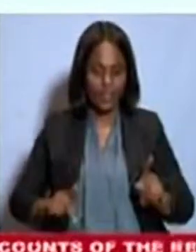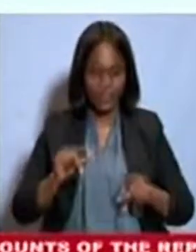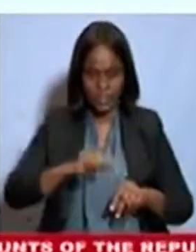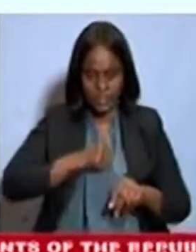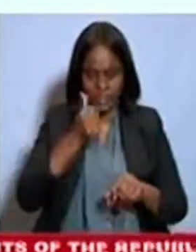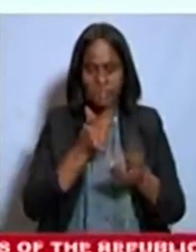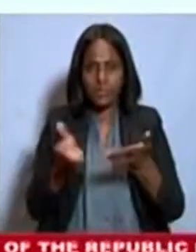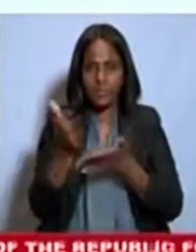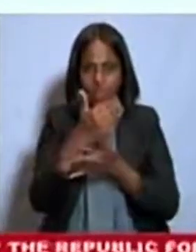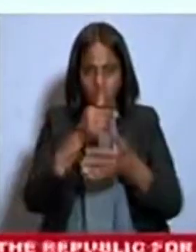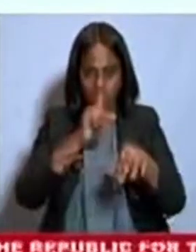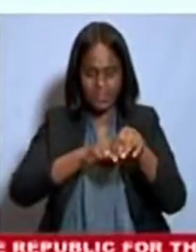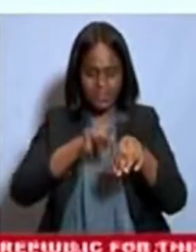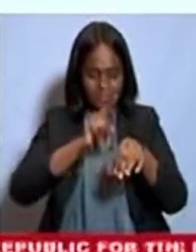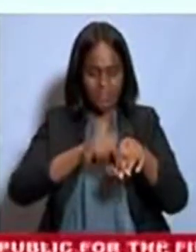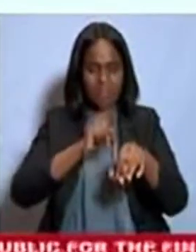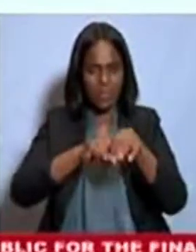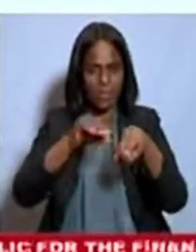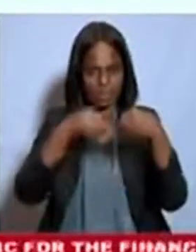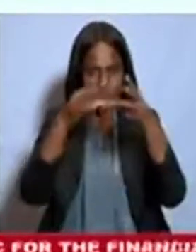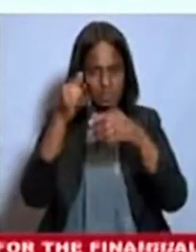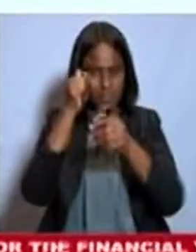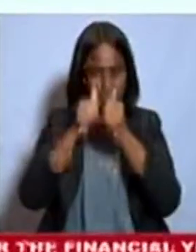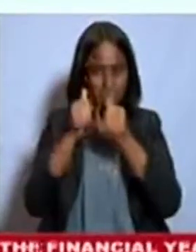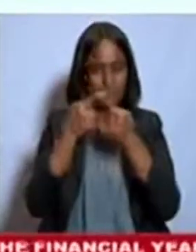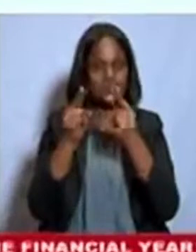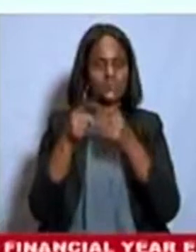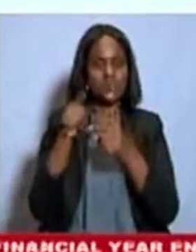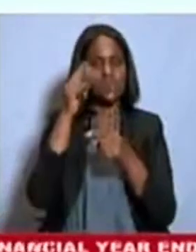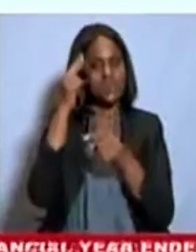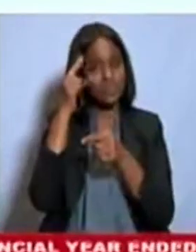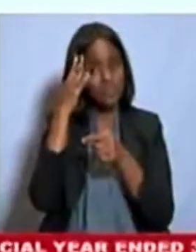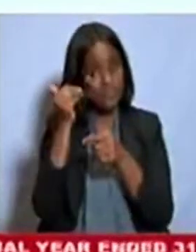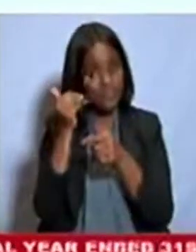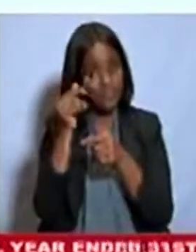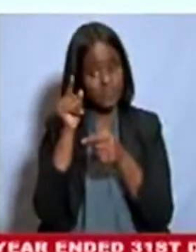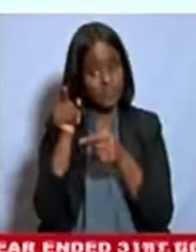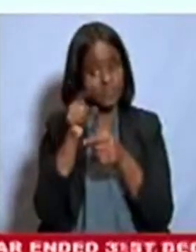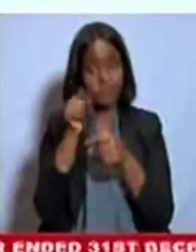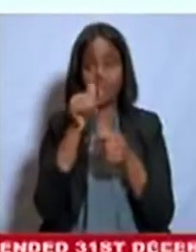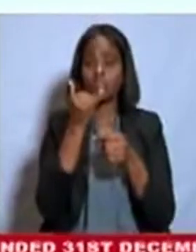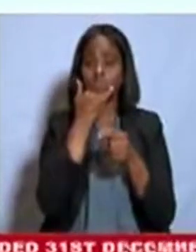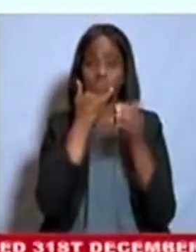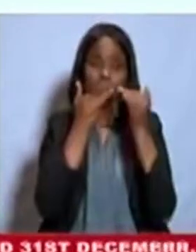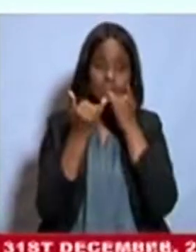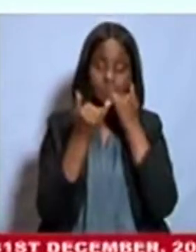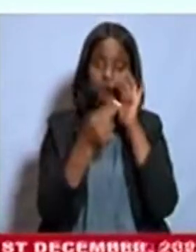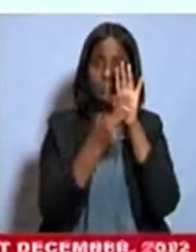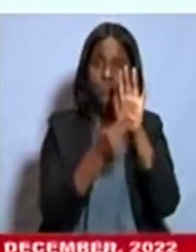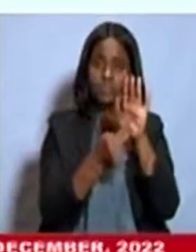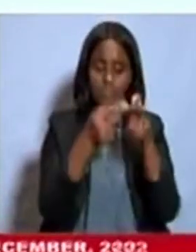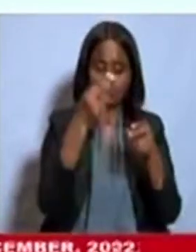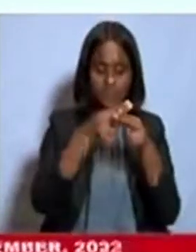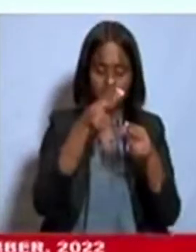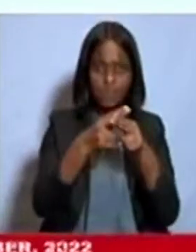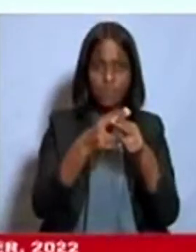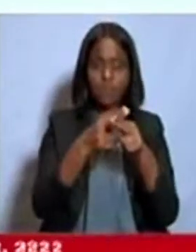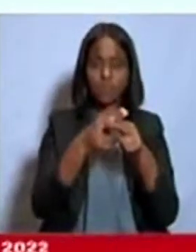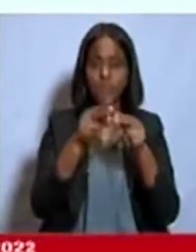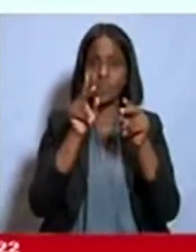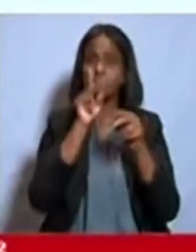pack at the material time of issuance due to various reasons. The omission to indicate the names of the